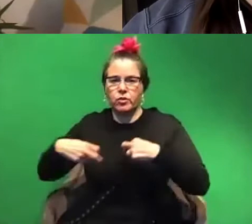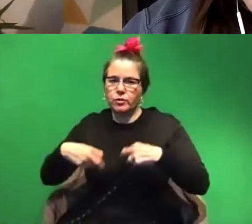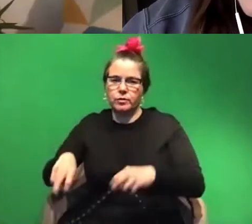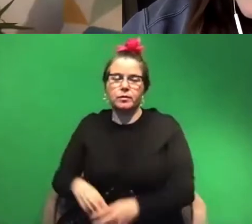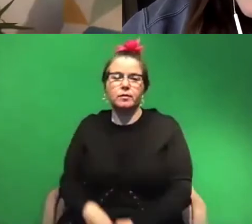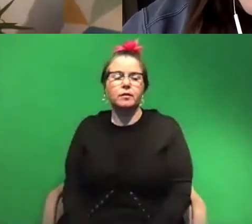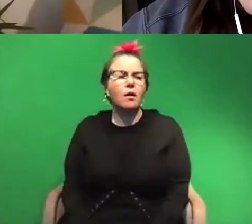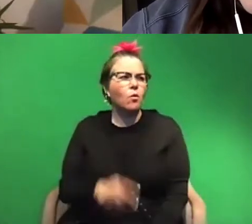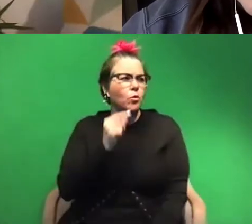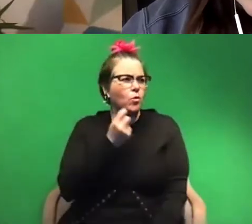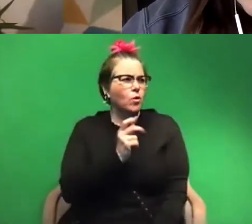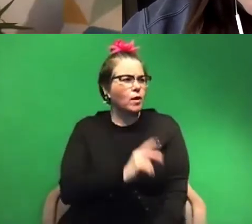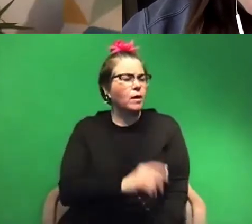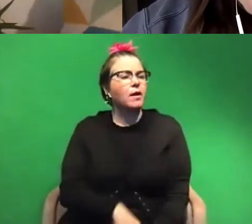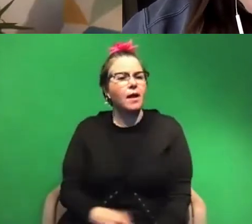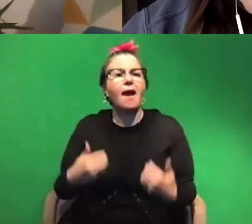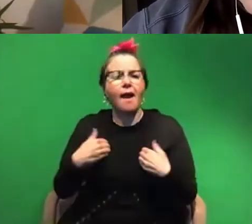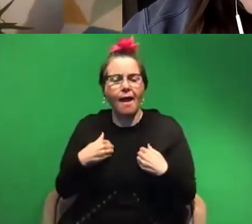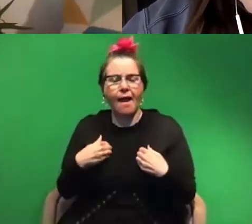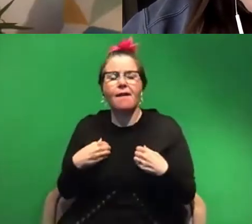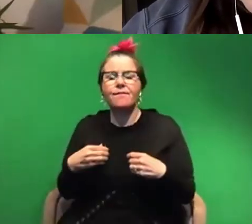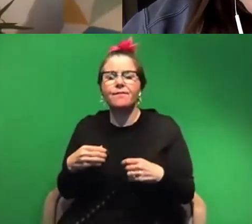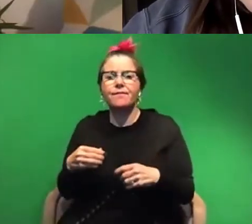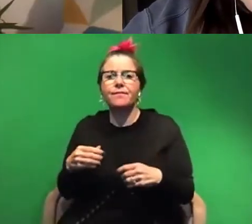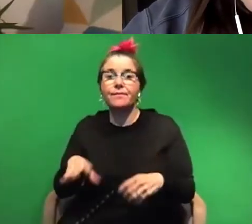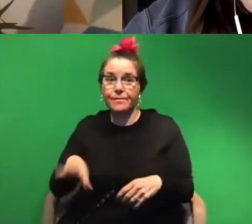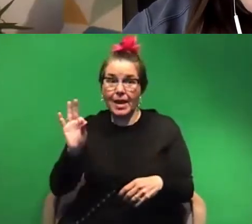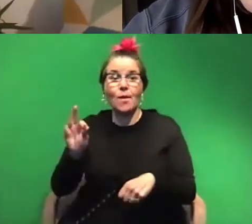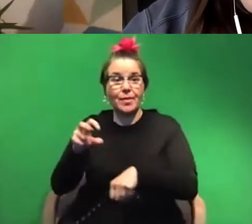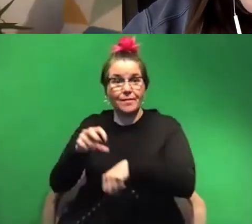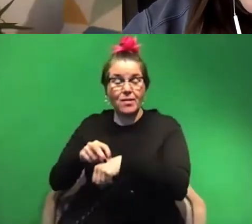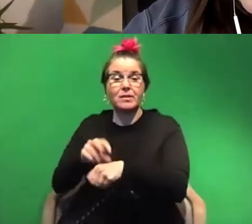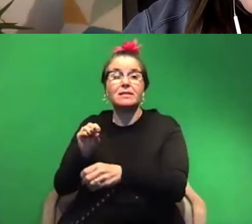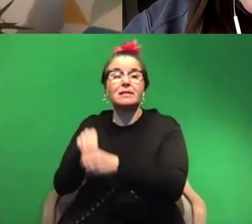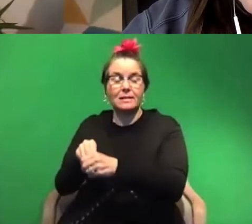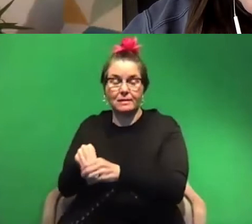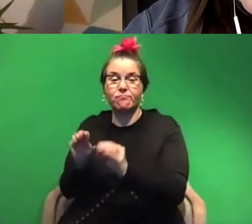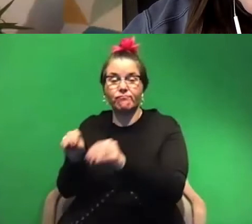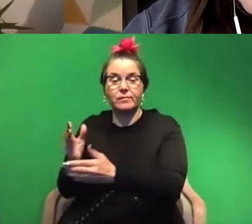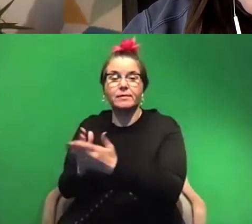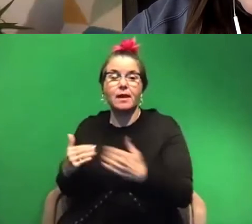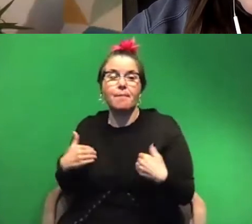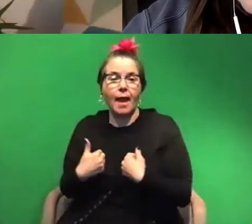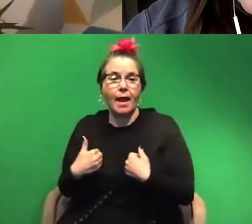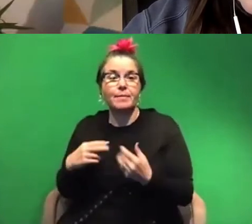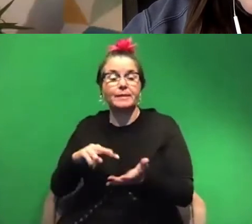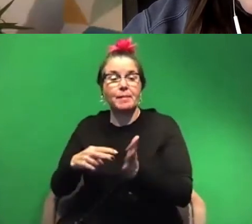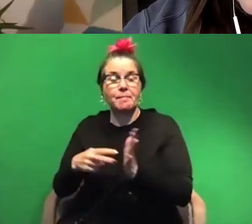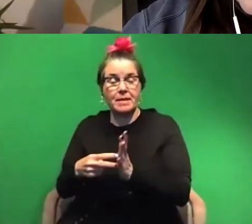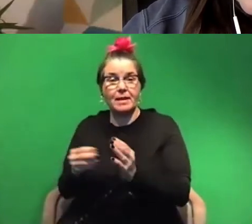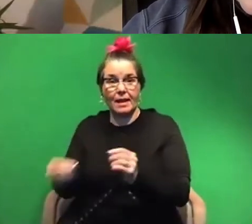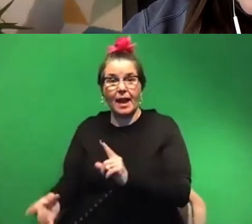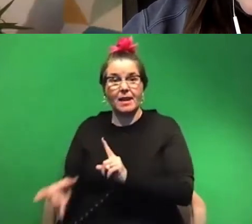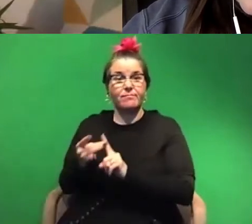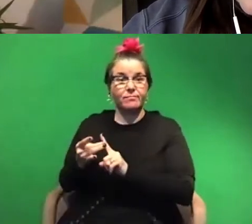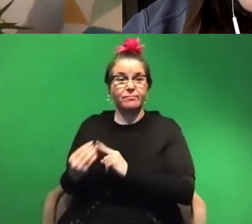Okay. They have obtained, or they have found the virus in some animals, but it doesn't mean that they can transfer it to